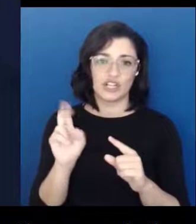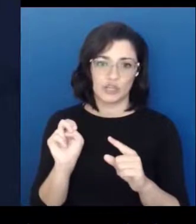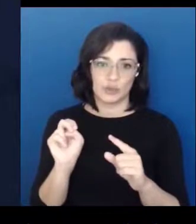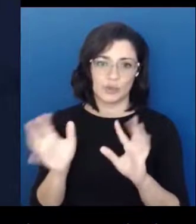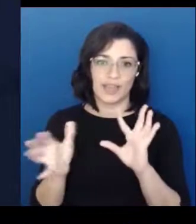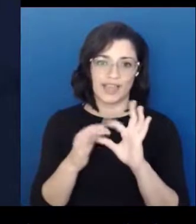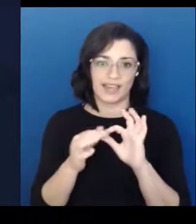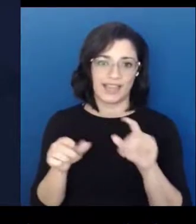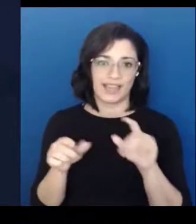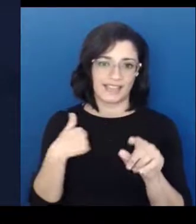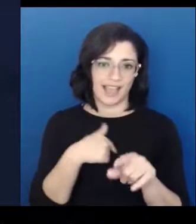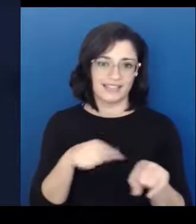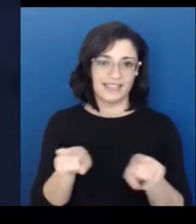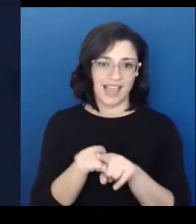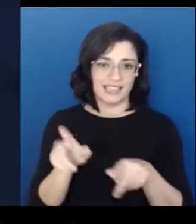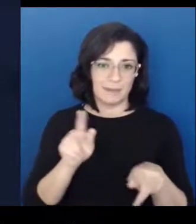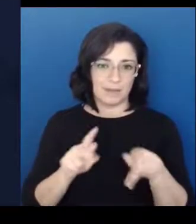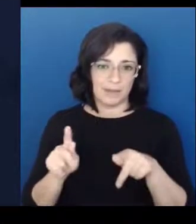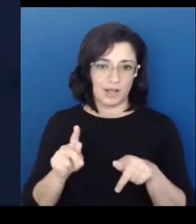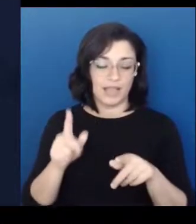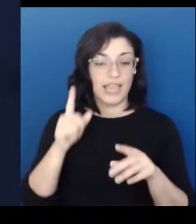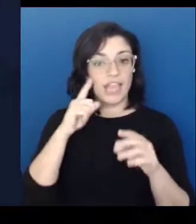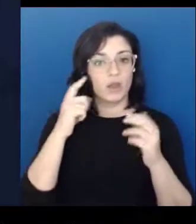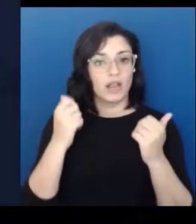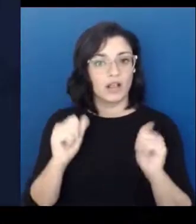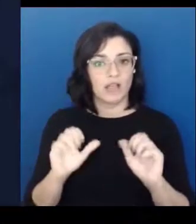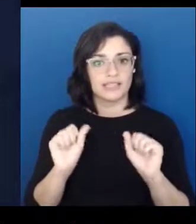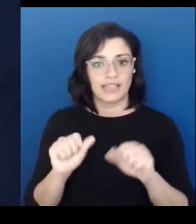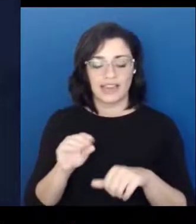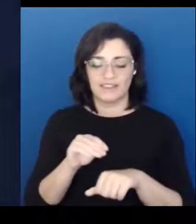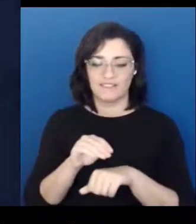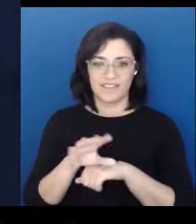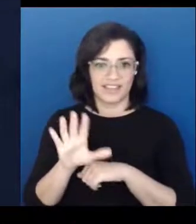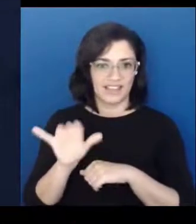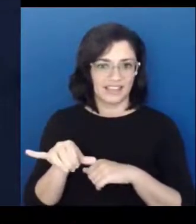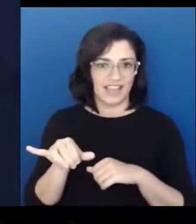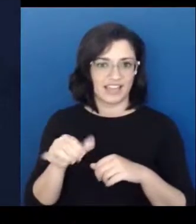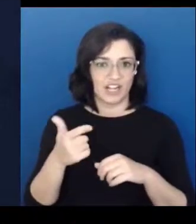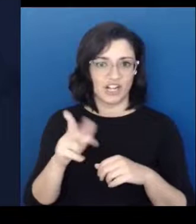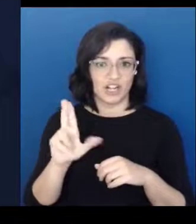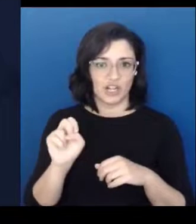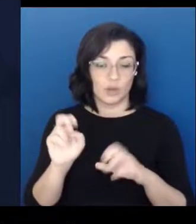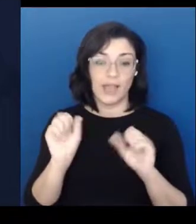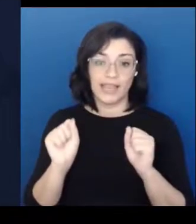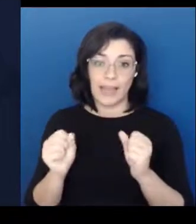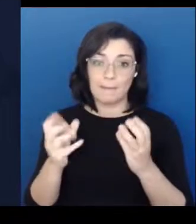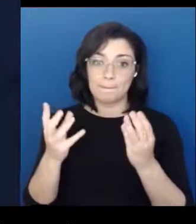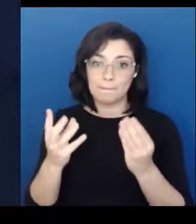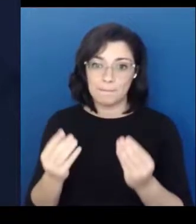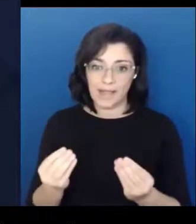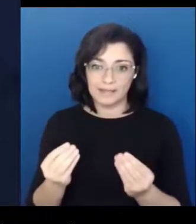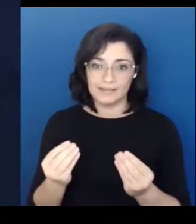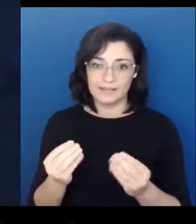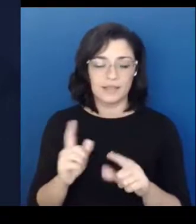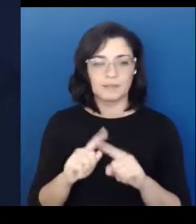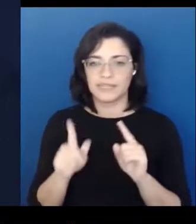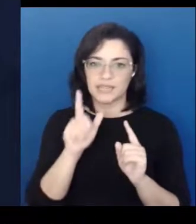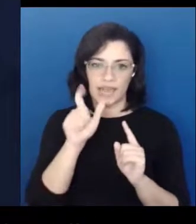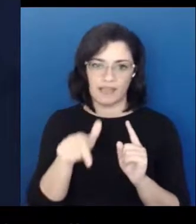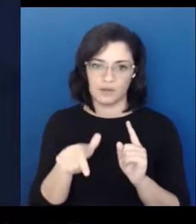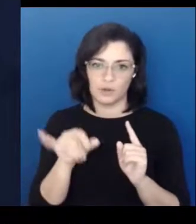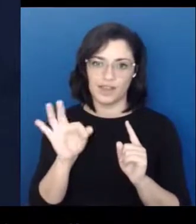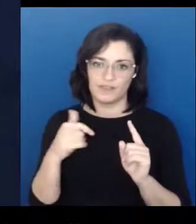loss can affect that glue. It can melt it, but it doesn't have to. if we approach it the right way. So anyway, the book